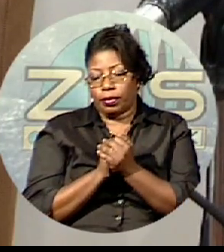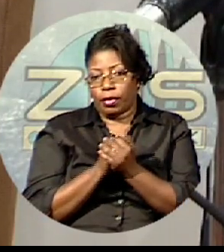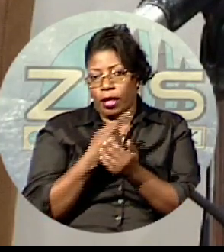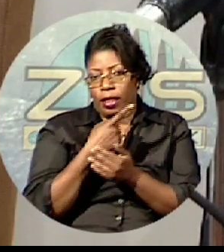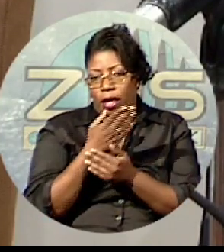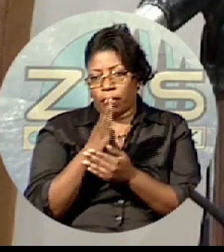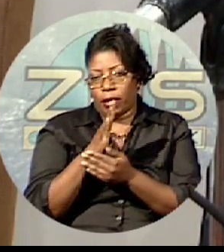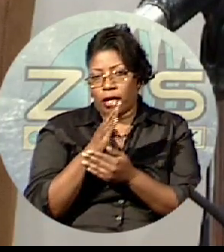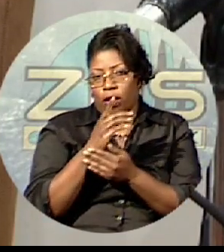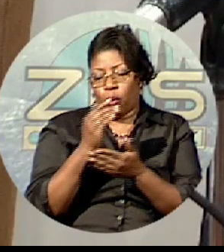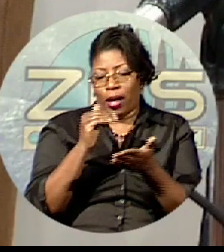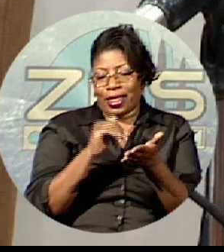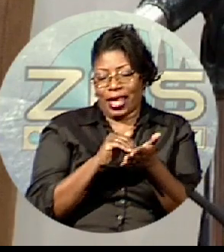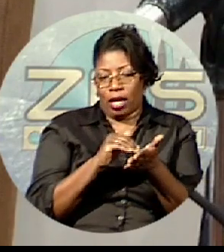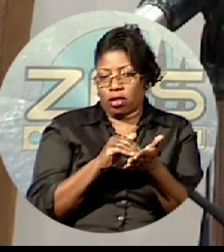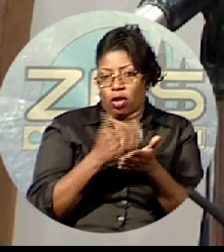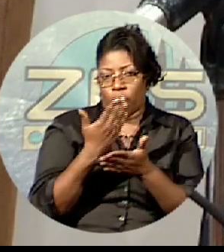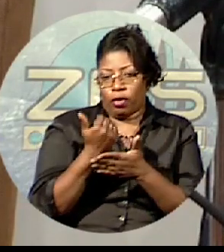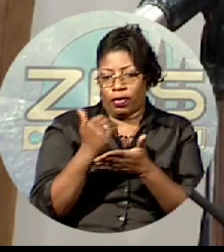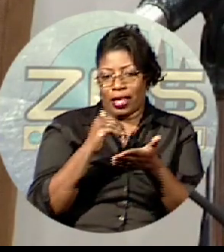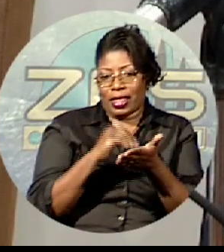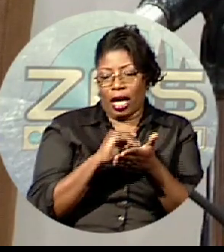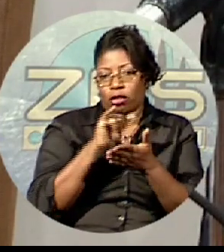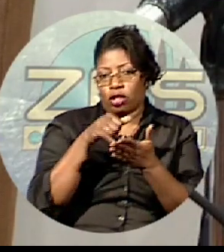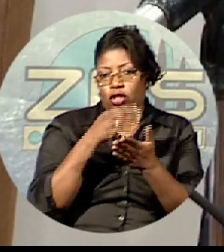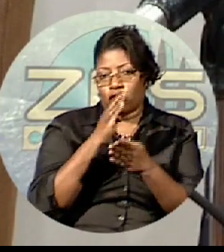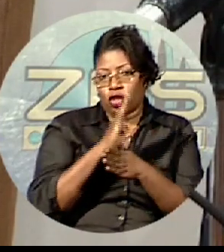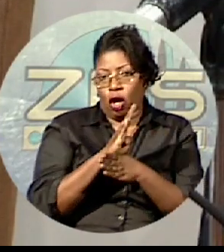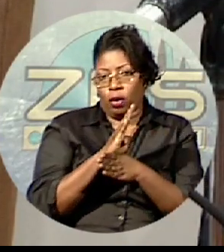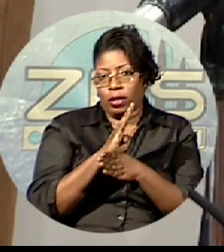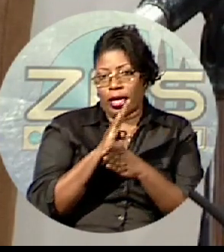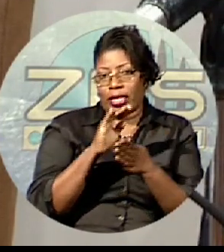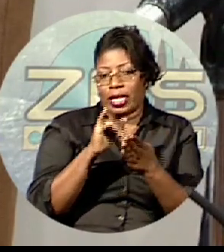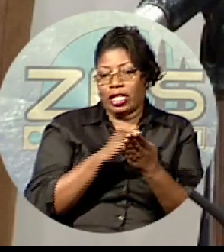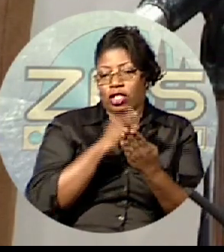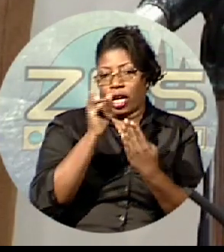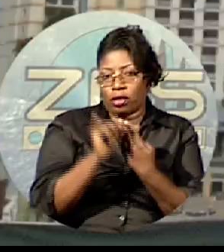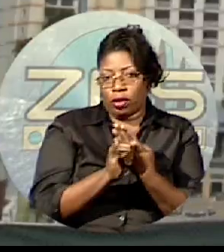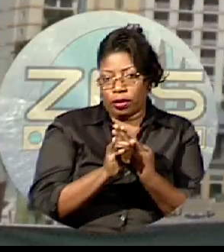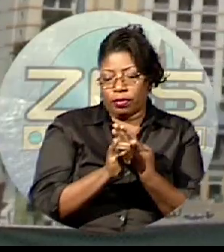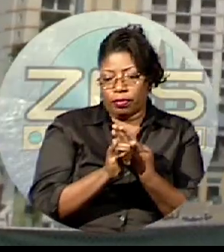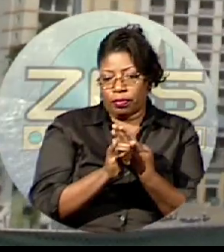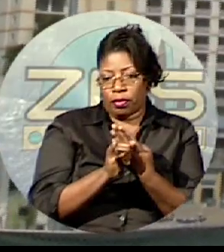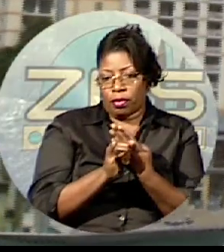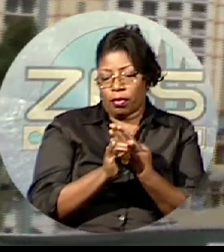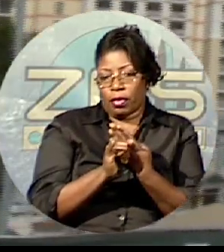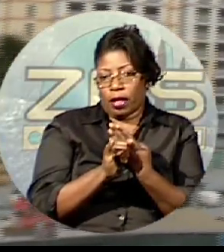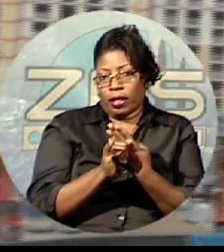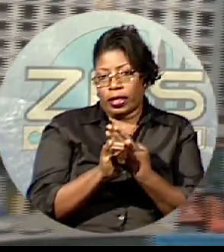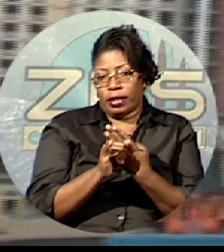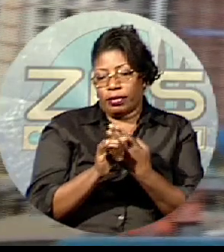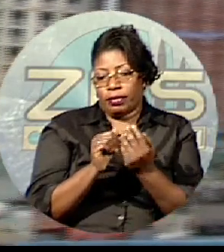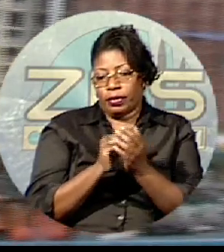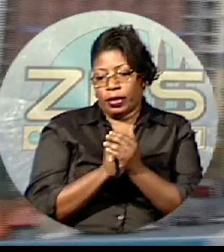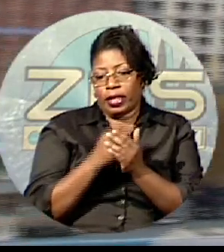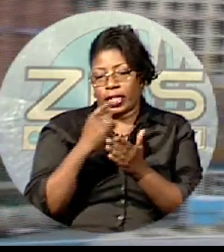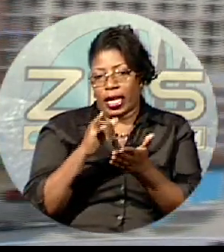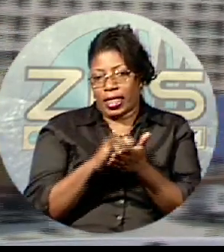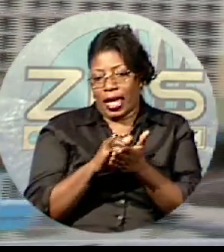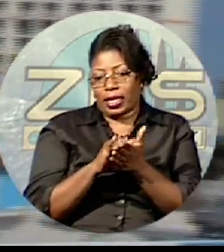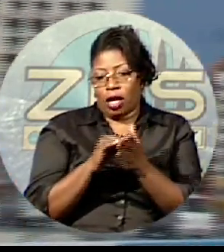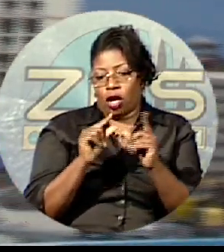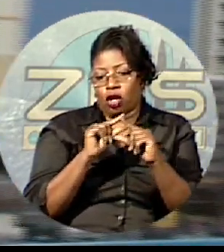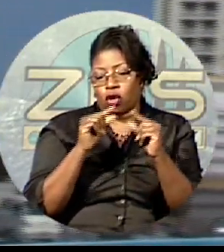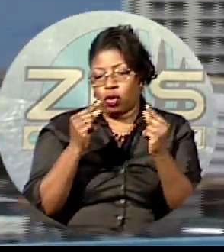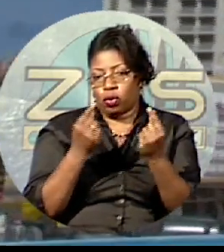1,000 to 1,500 jobs in January. The government has no doubts about that at all. Already, scores of construction workers are on